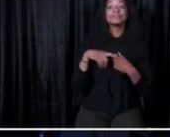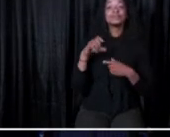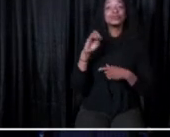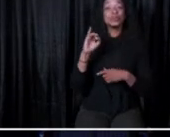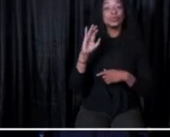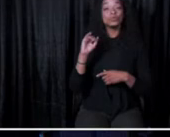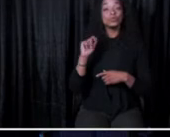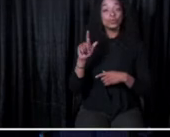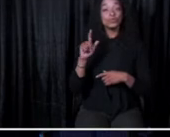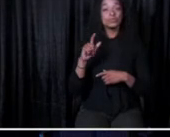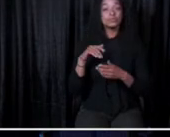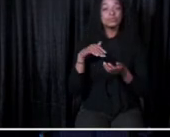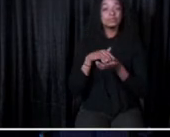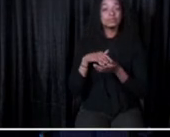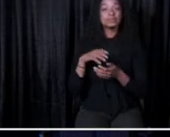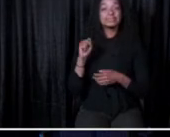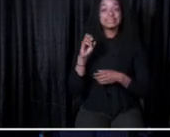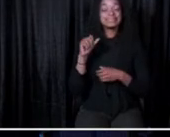Interdisciplinary Studies.